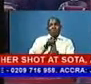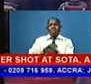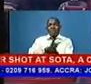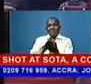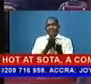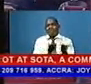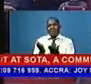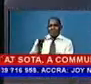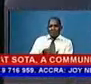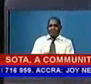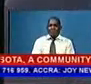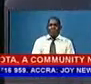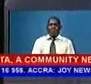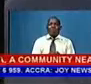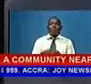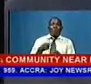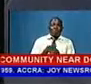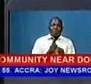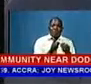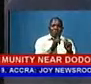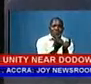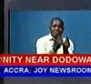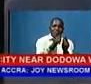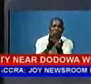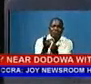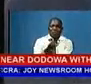As regards the recategorization,